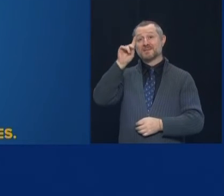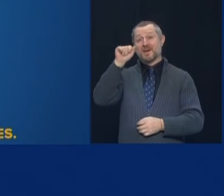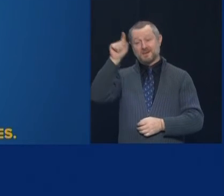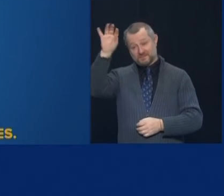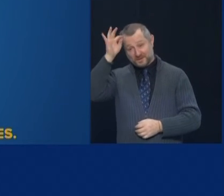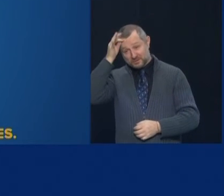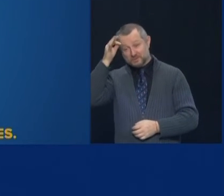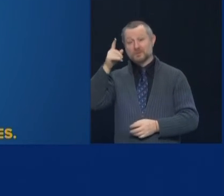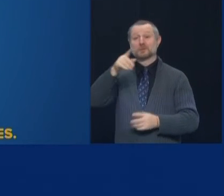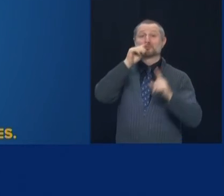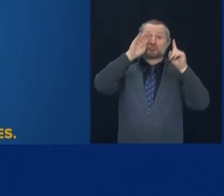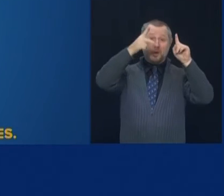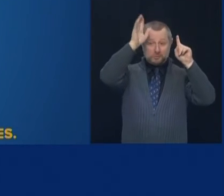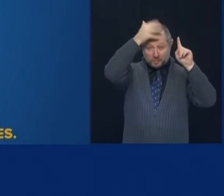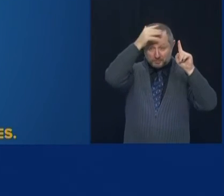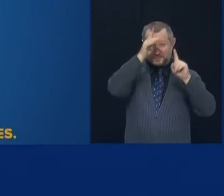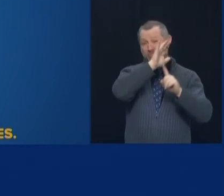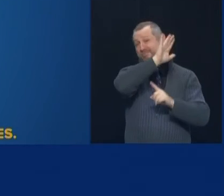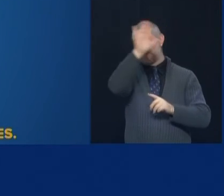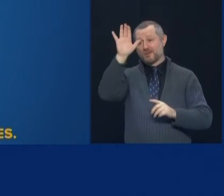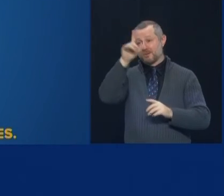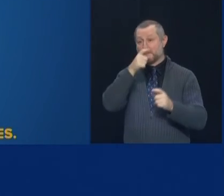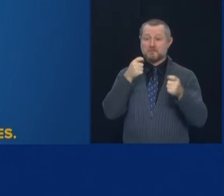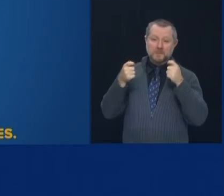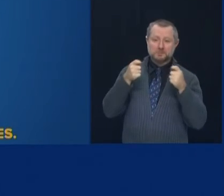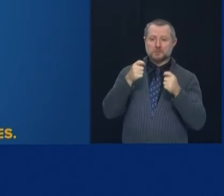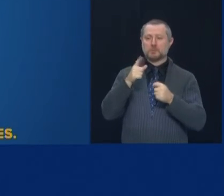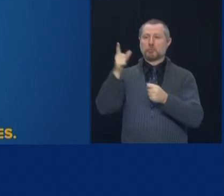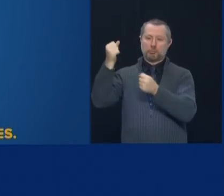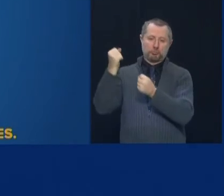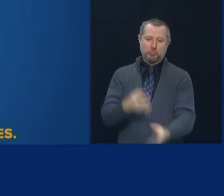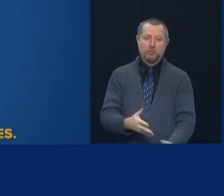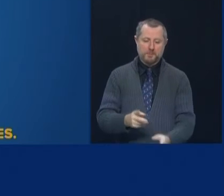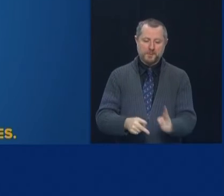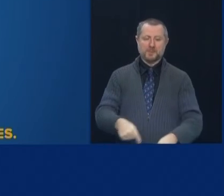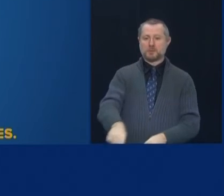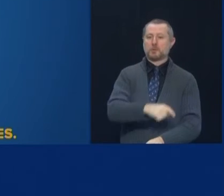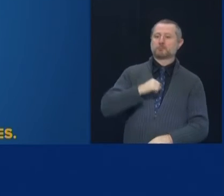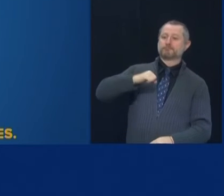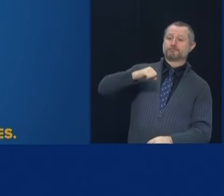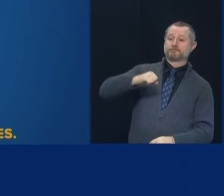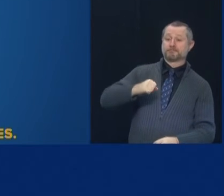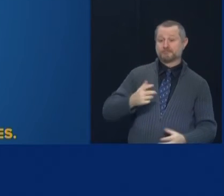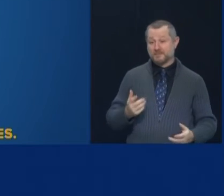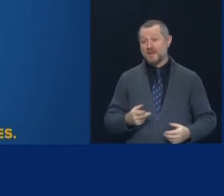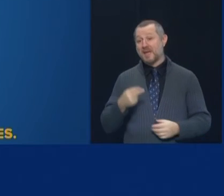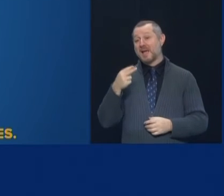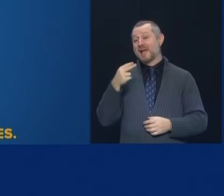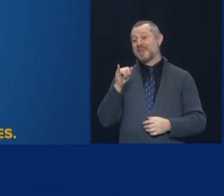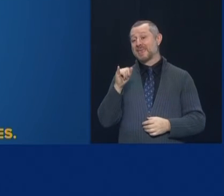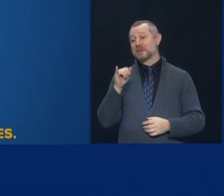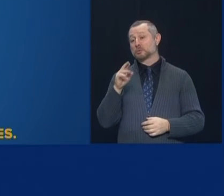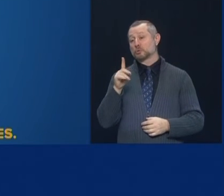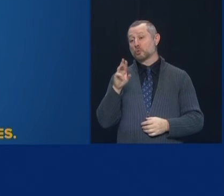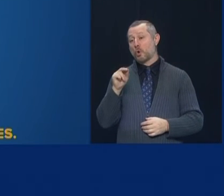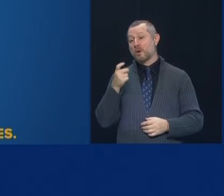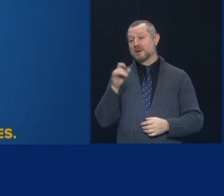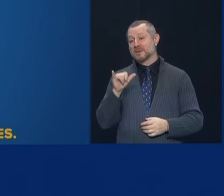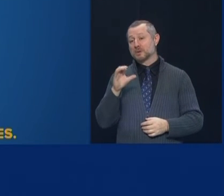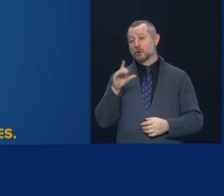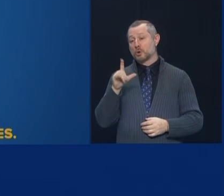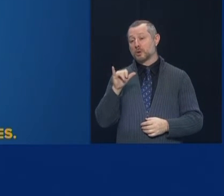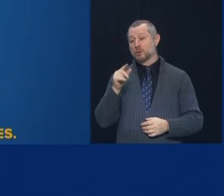What happened on hydroxychloroquine created the cynicism. The